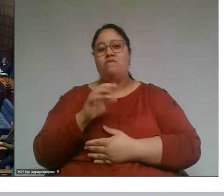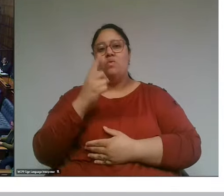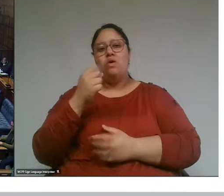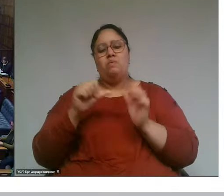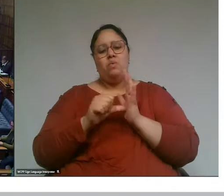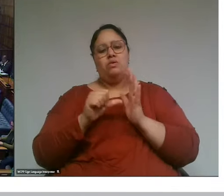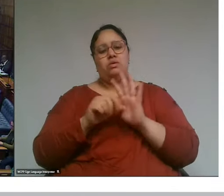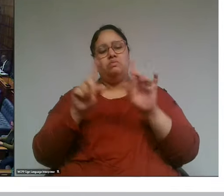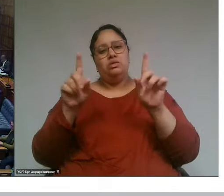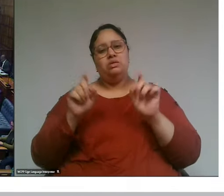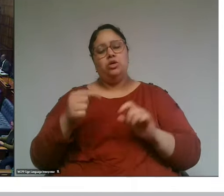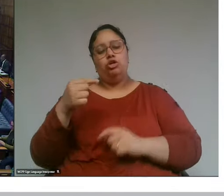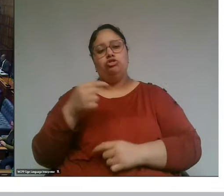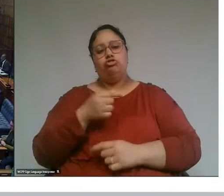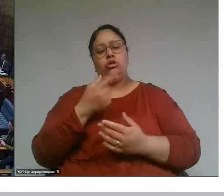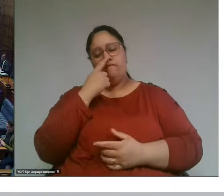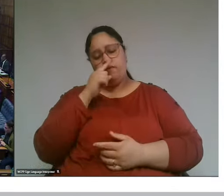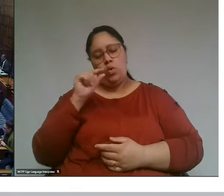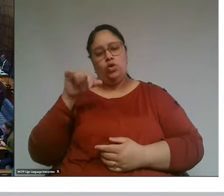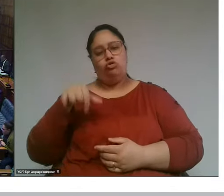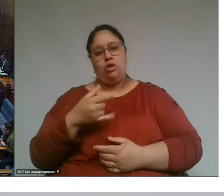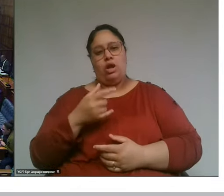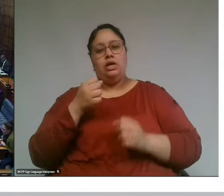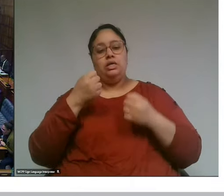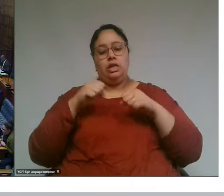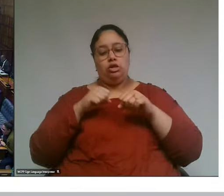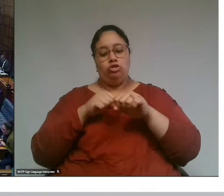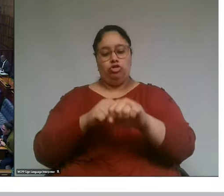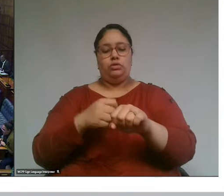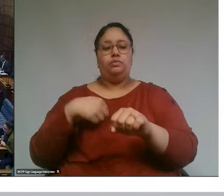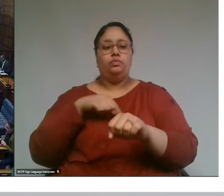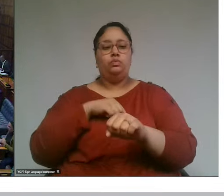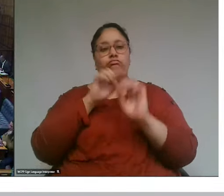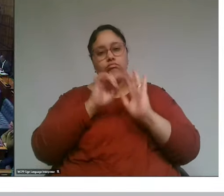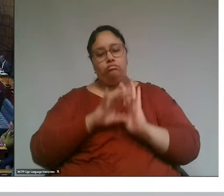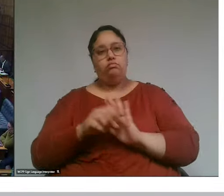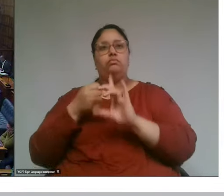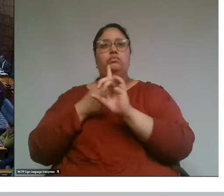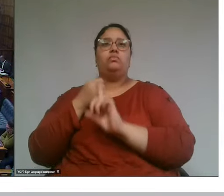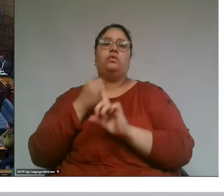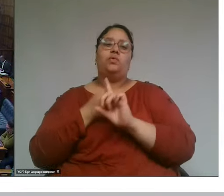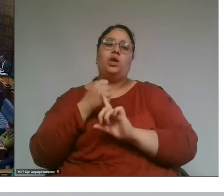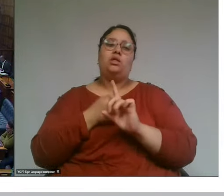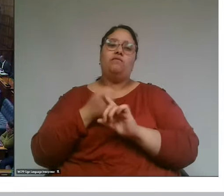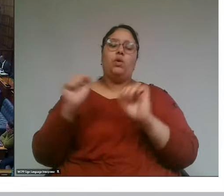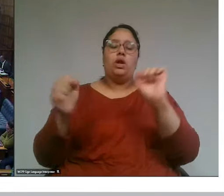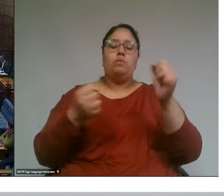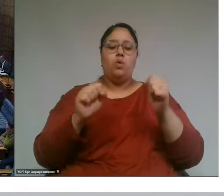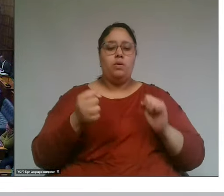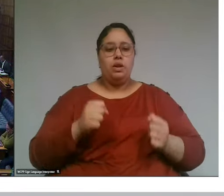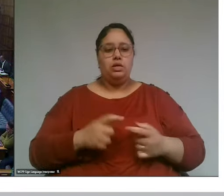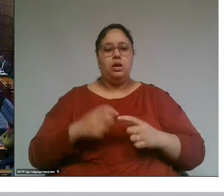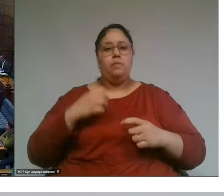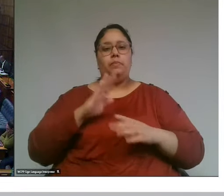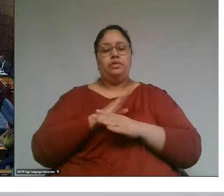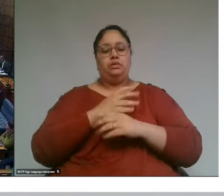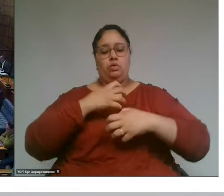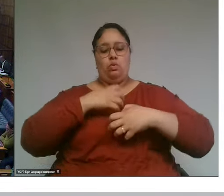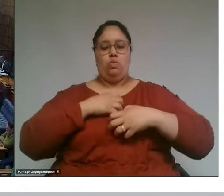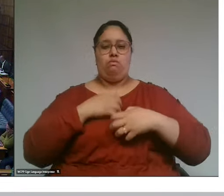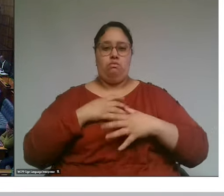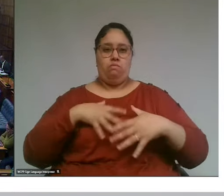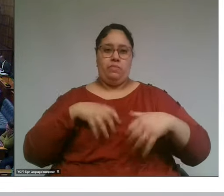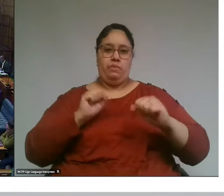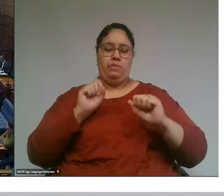principle of g4j strategy is that we advocate for employability and Entrepreneurship and our